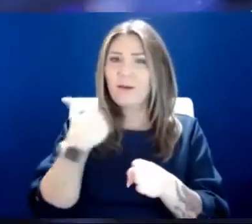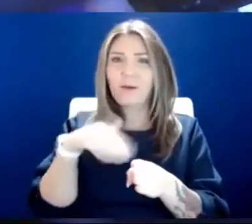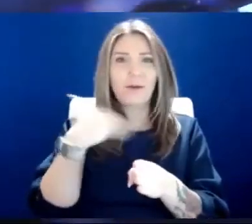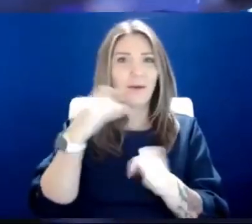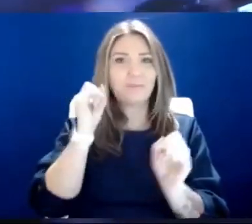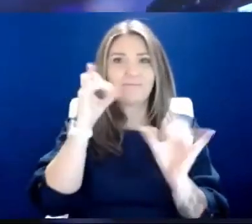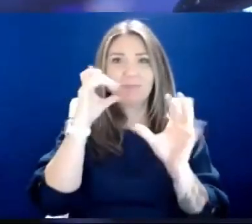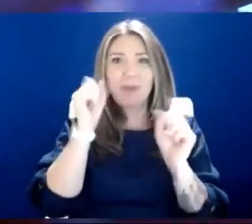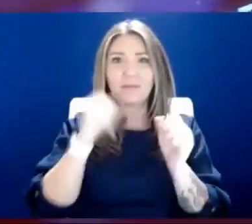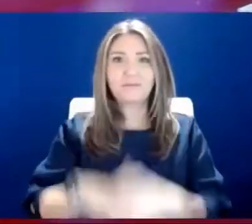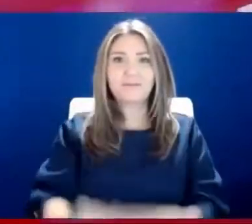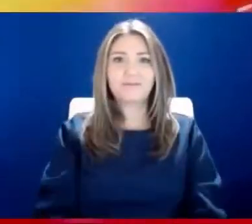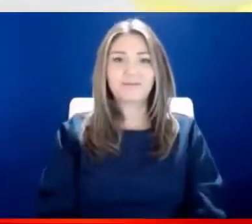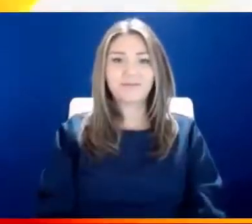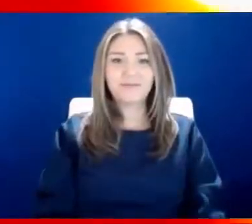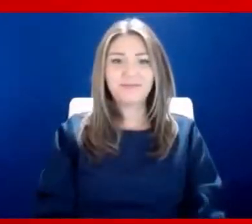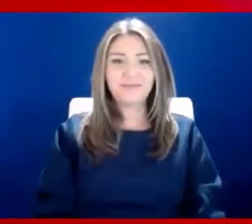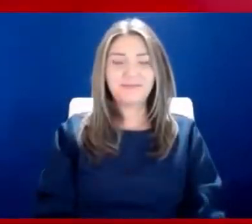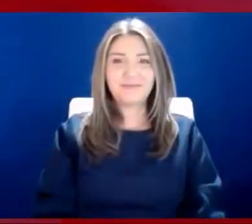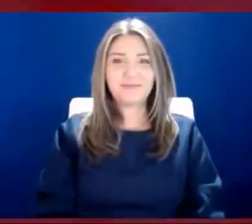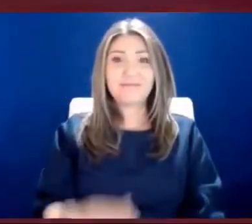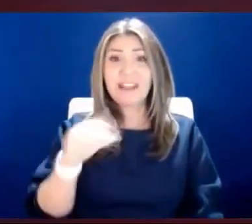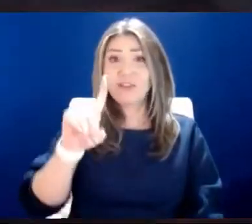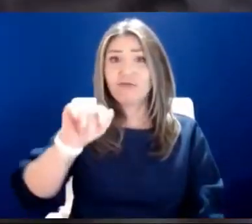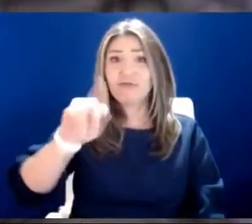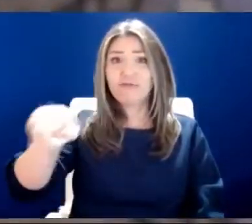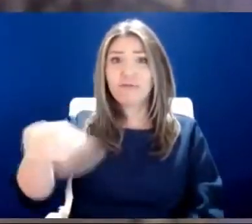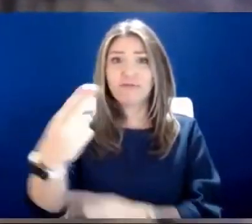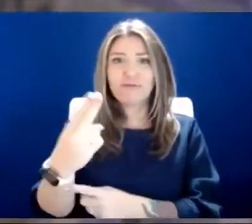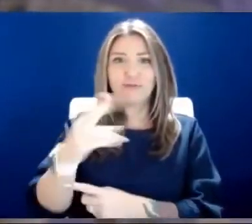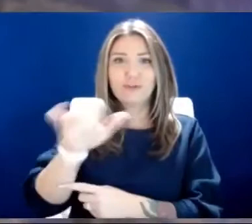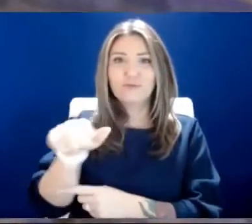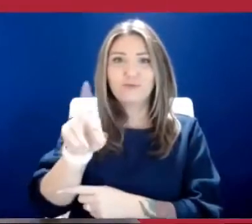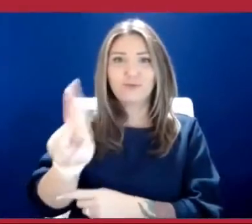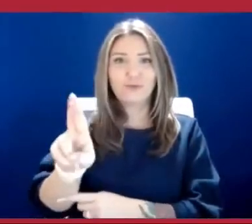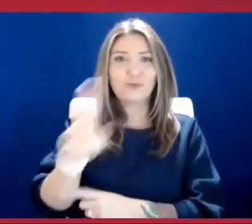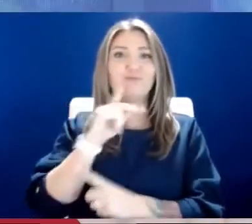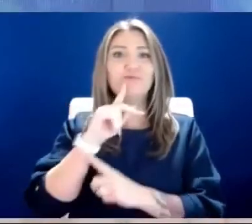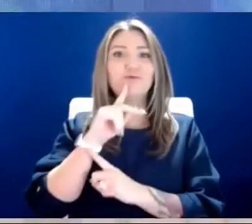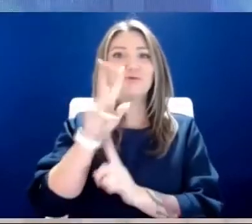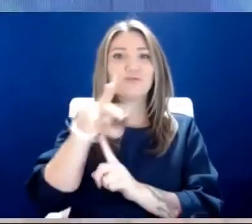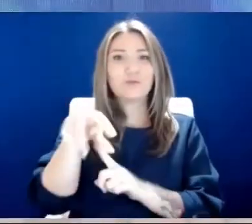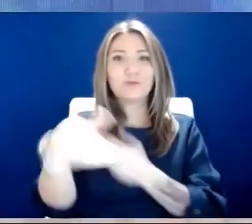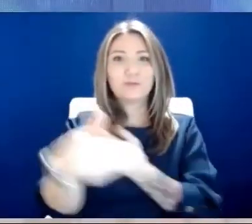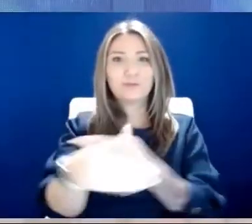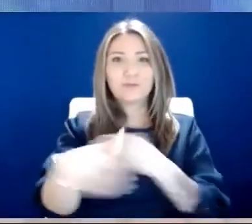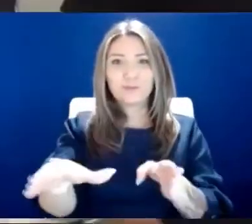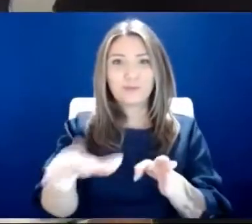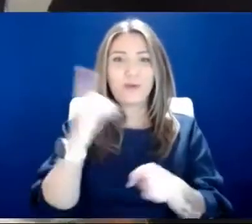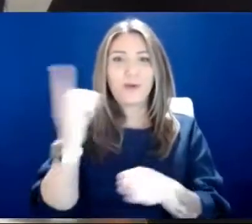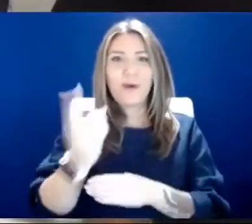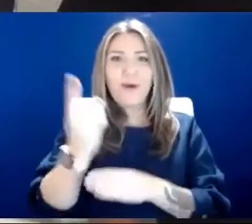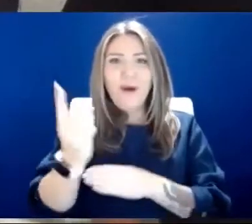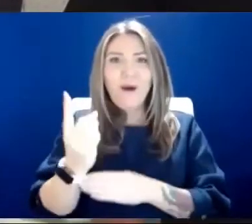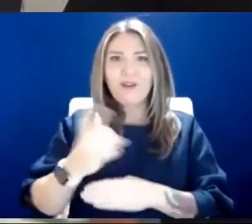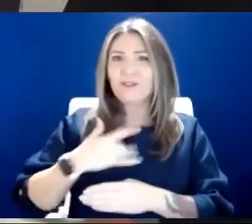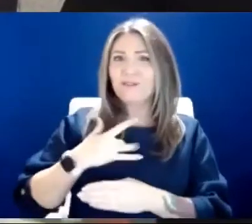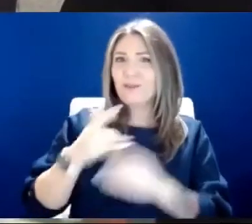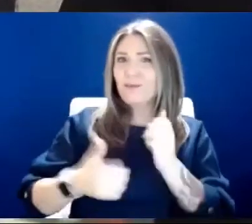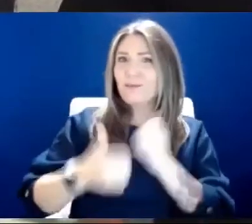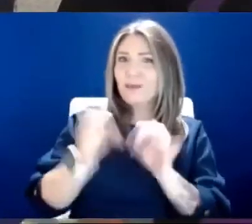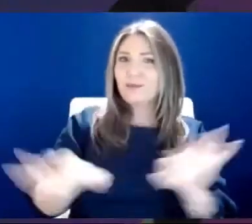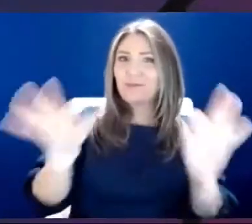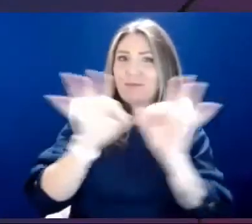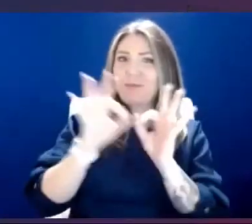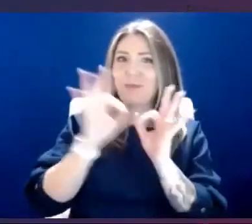up show. And the Dolph C. Simons Jr. Family Broadcast Studio. Roll. Always makes you feel like you're the most important patient on the